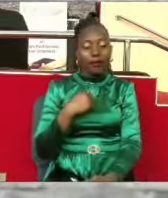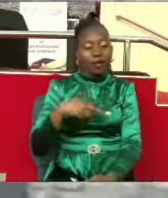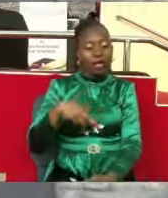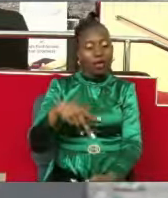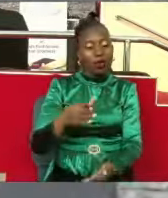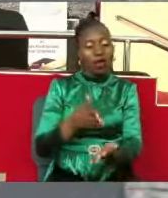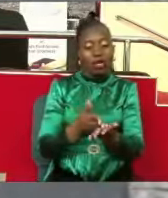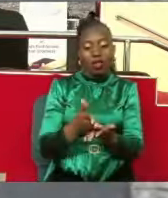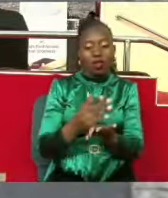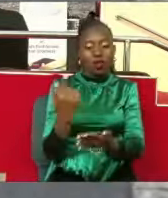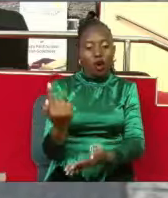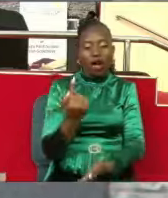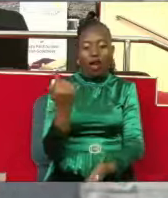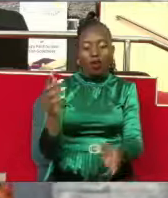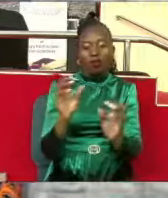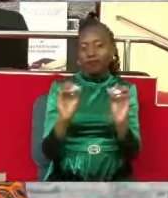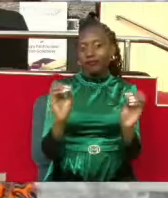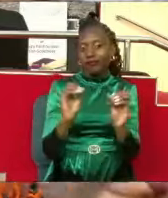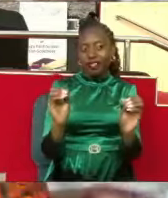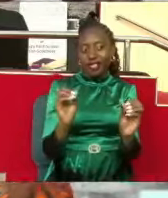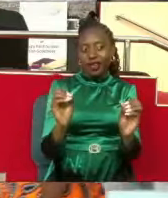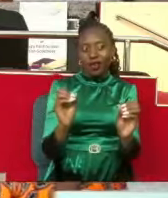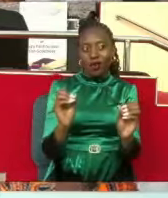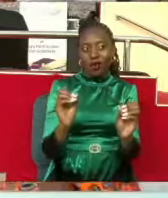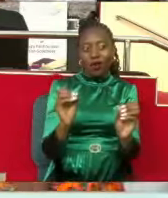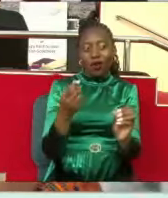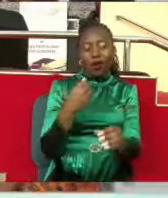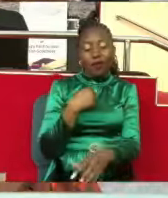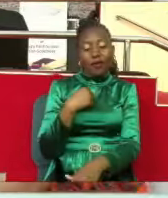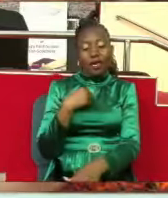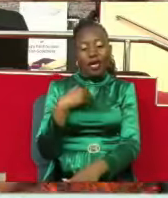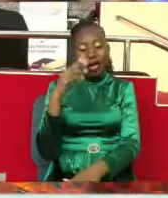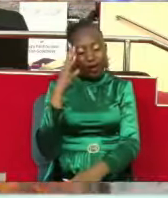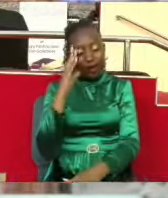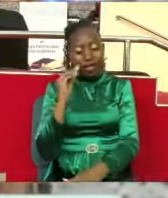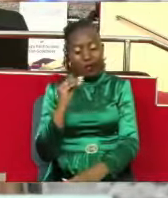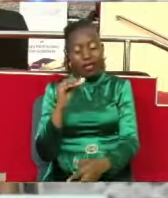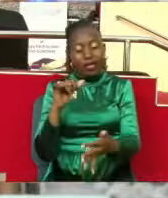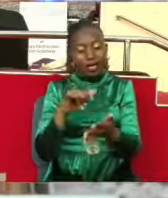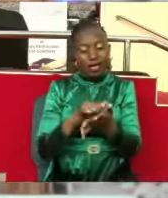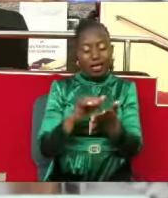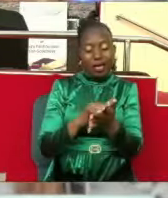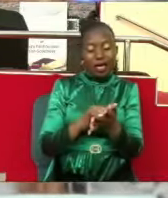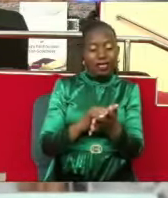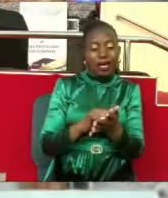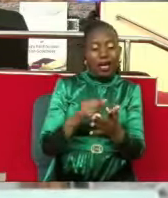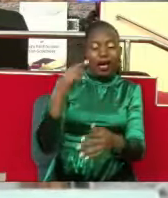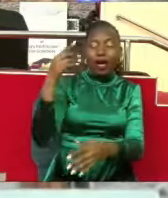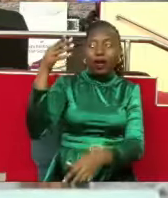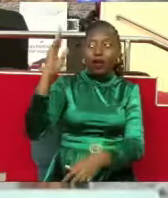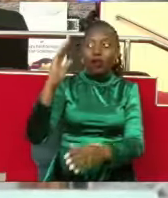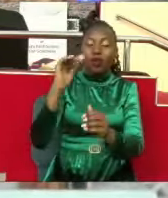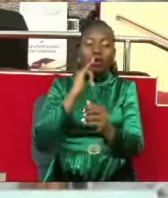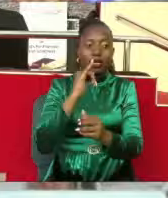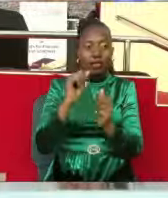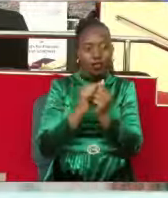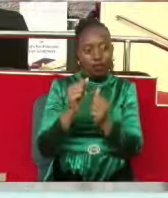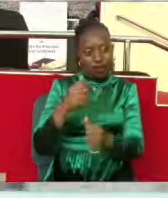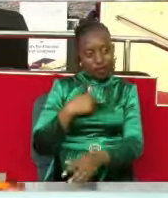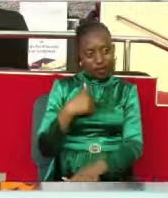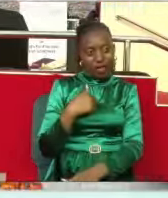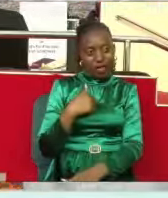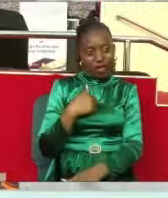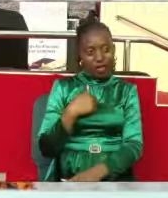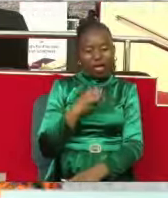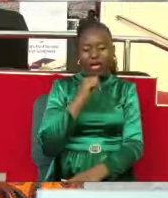through alone. Sipitii hii peke yangu. I am walking through and the Lord is with me. Ninapitia ndani na Bwana yupo pamoja nami. And he is not